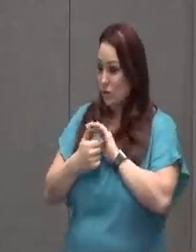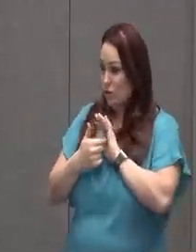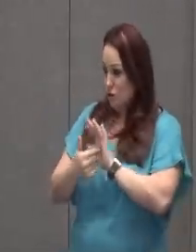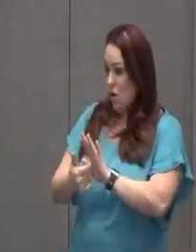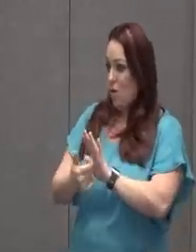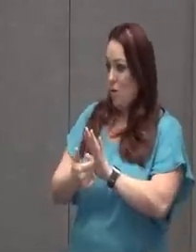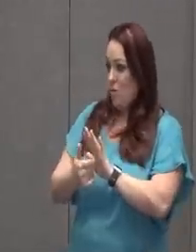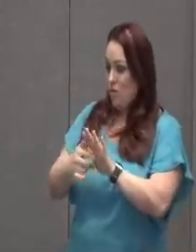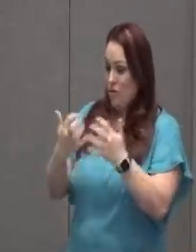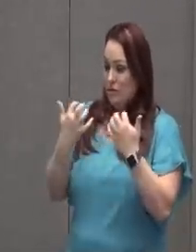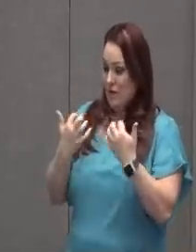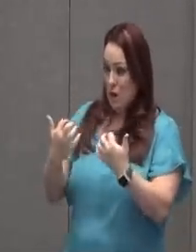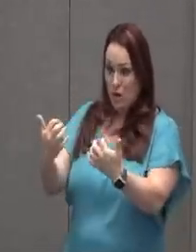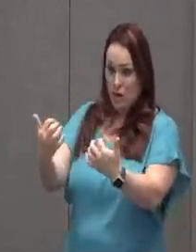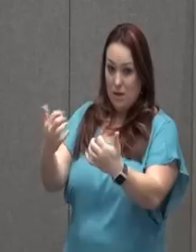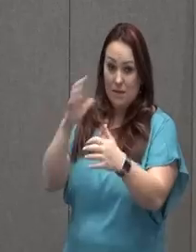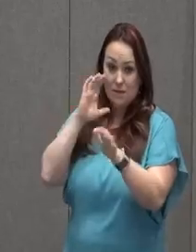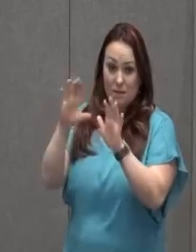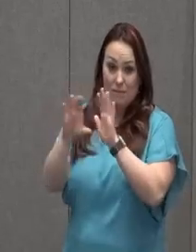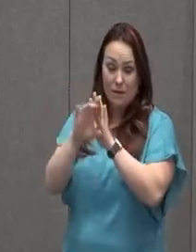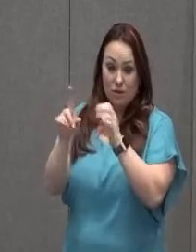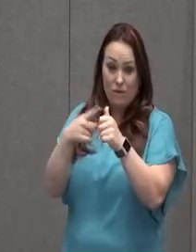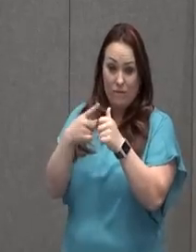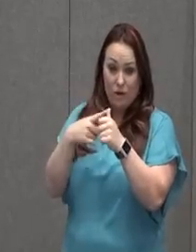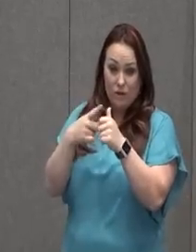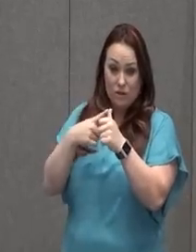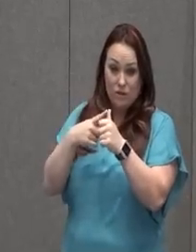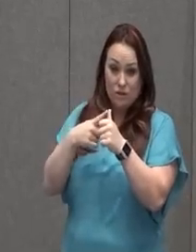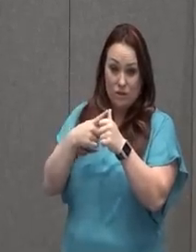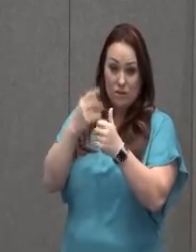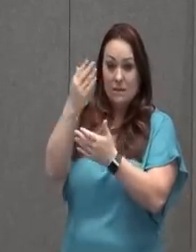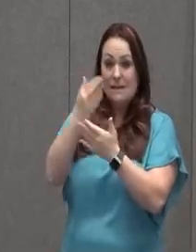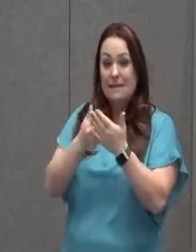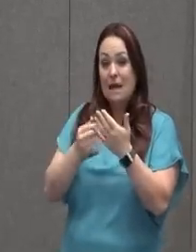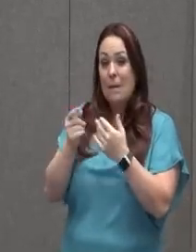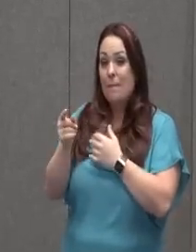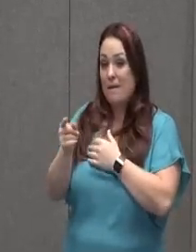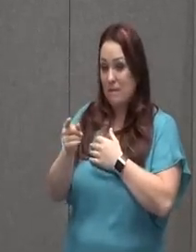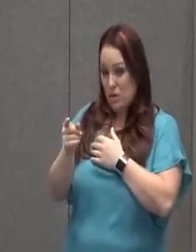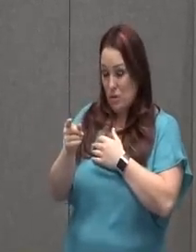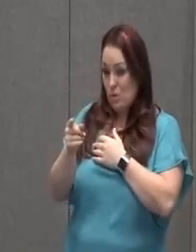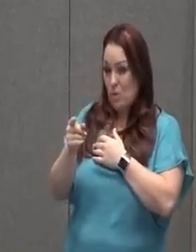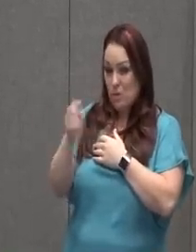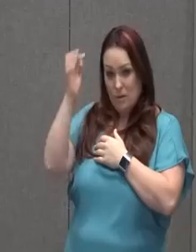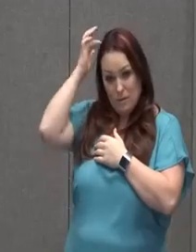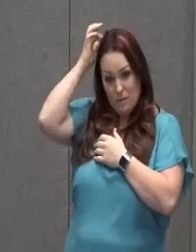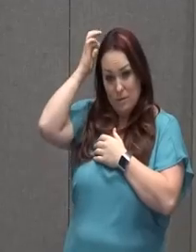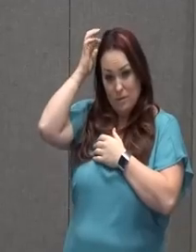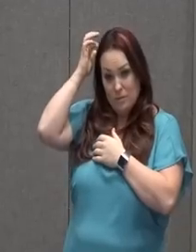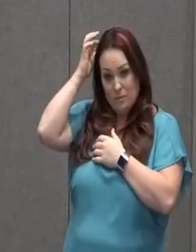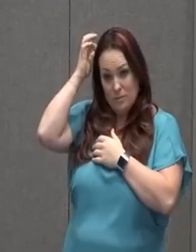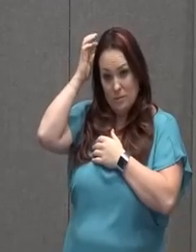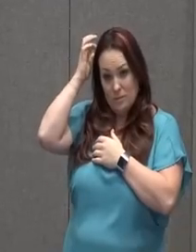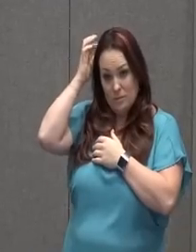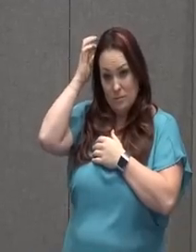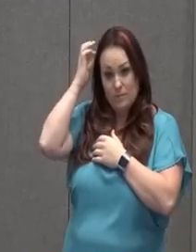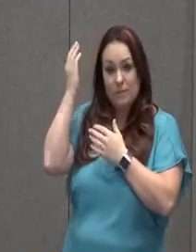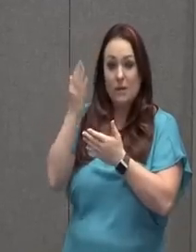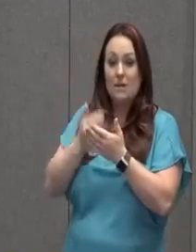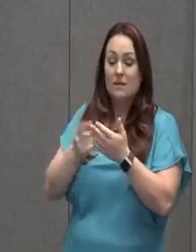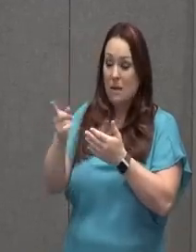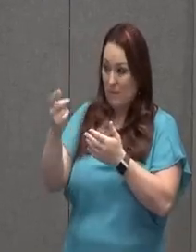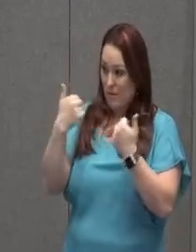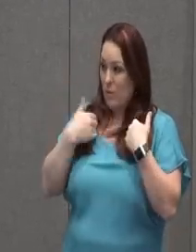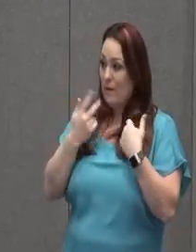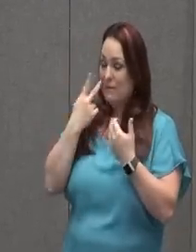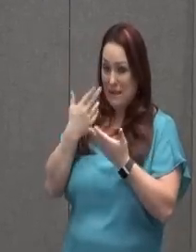the audience out there, the picture first, and some of you, I'm going to put this in the background, have seen this